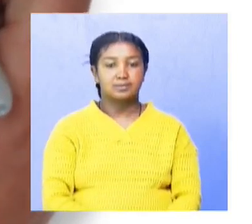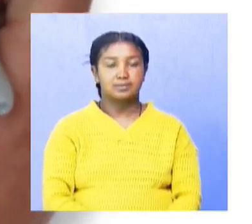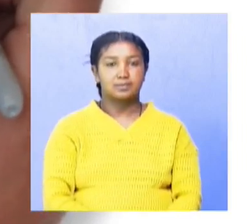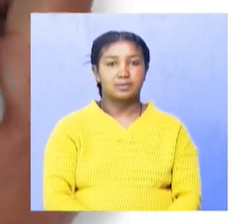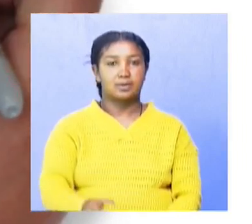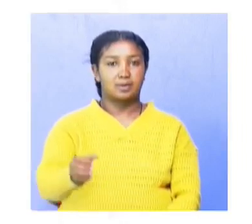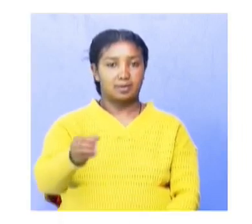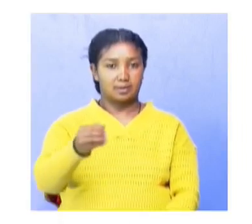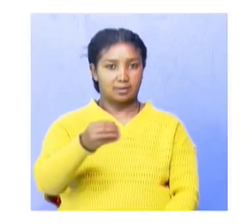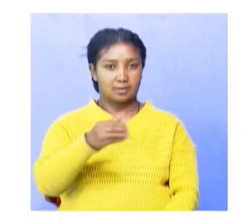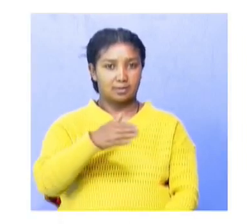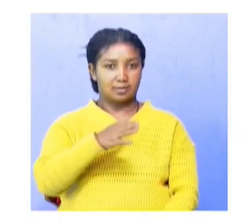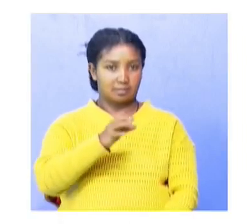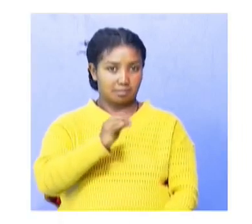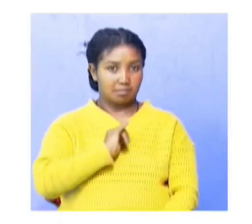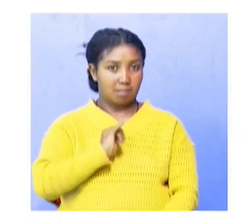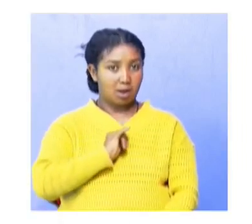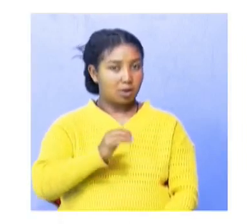my phone,